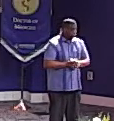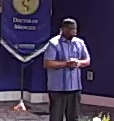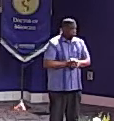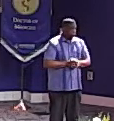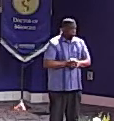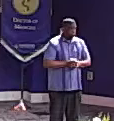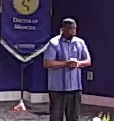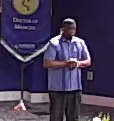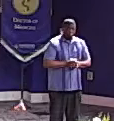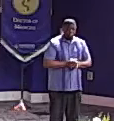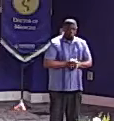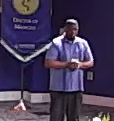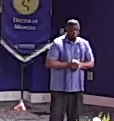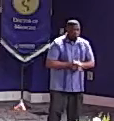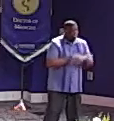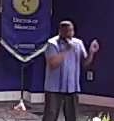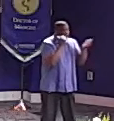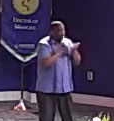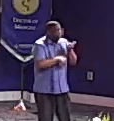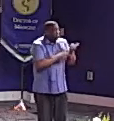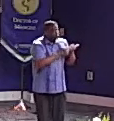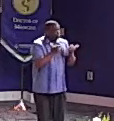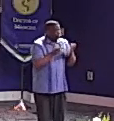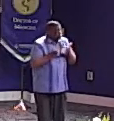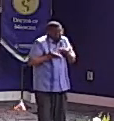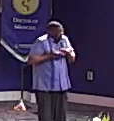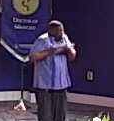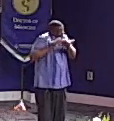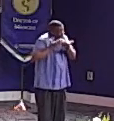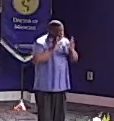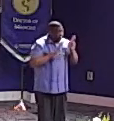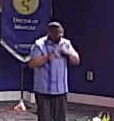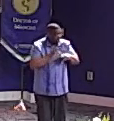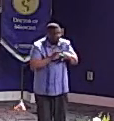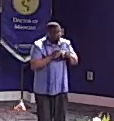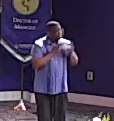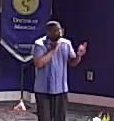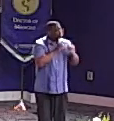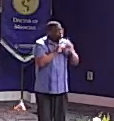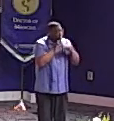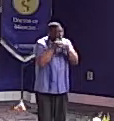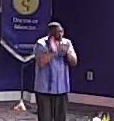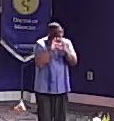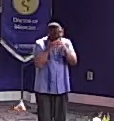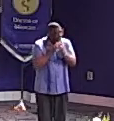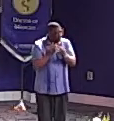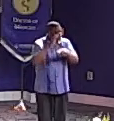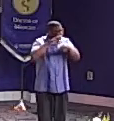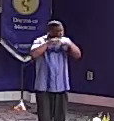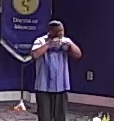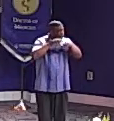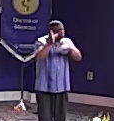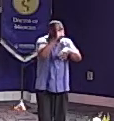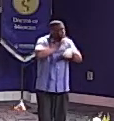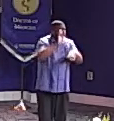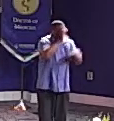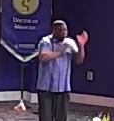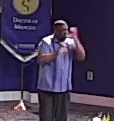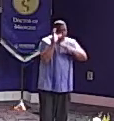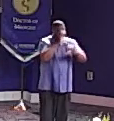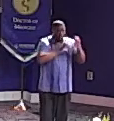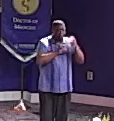Looks like we're almost done. Students, help your families find their seats so we can get